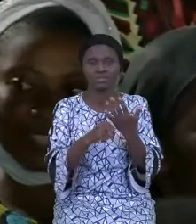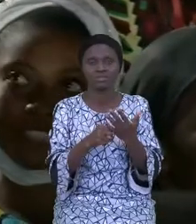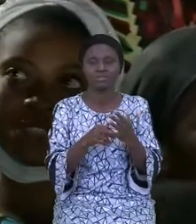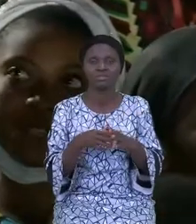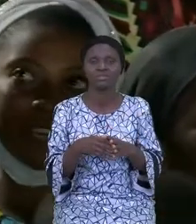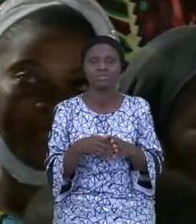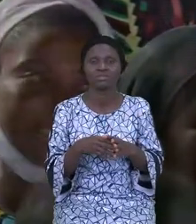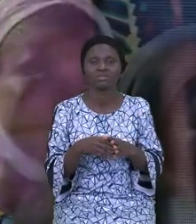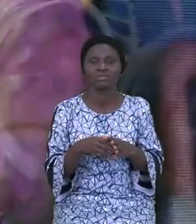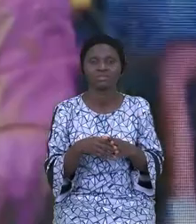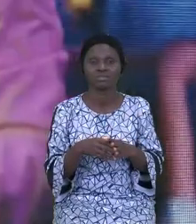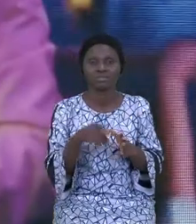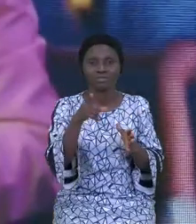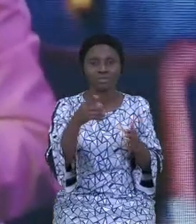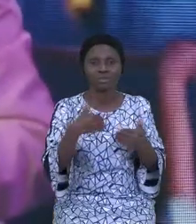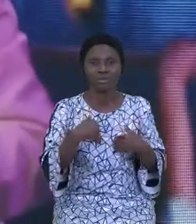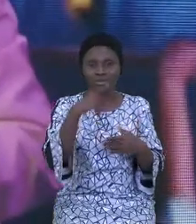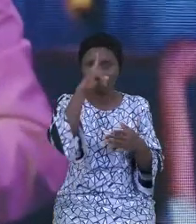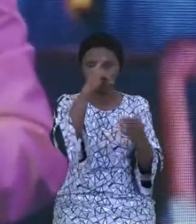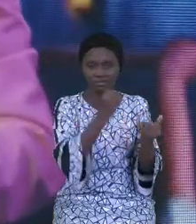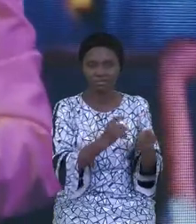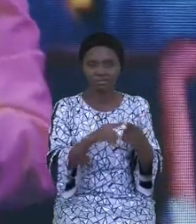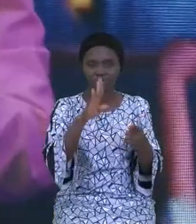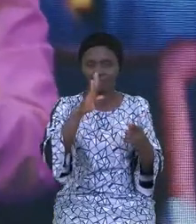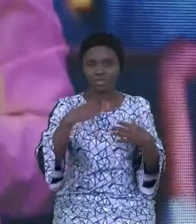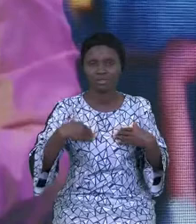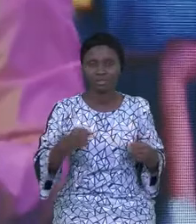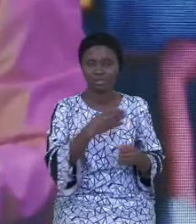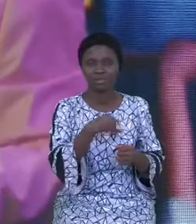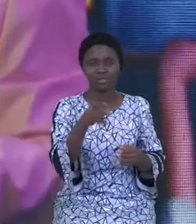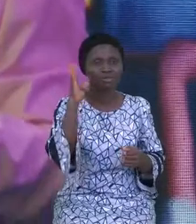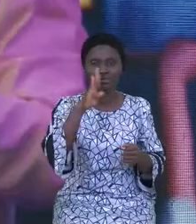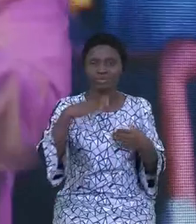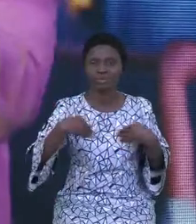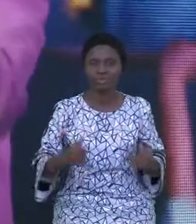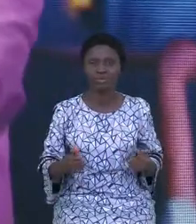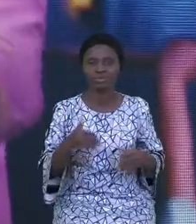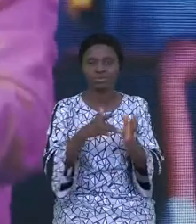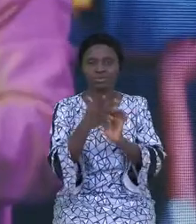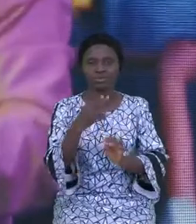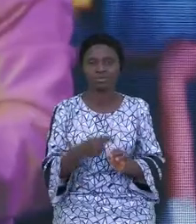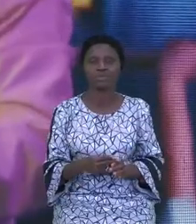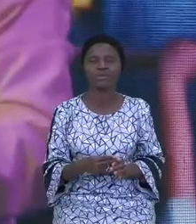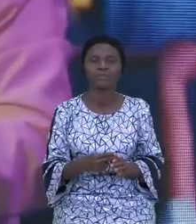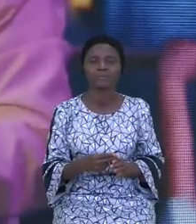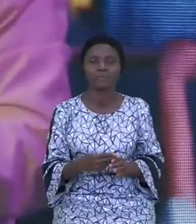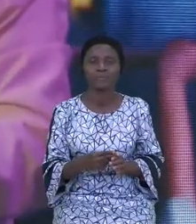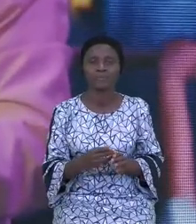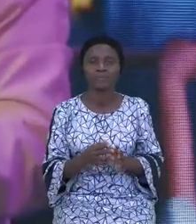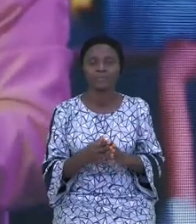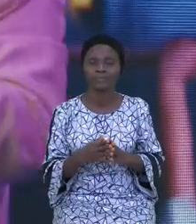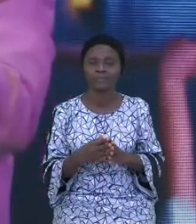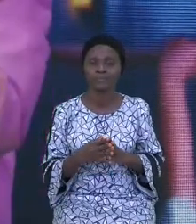you will be healed tonight in Jesus' name. But before then, write down all those